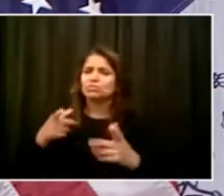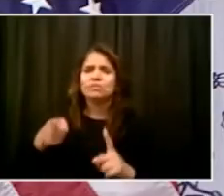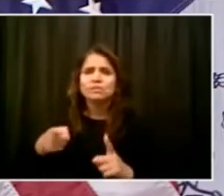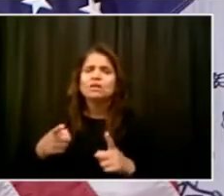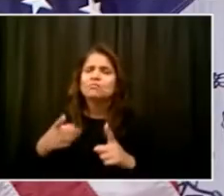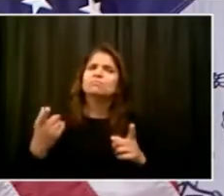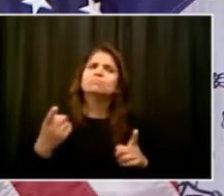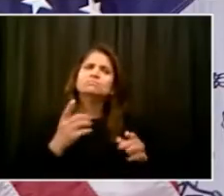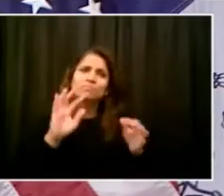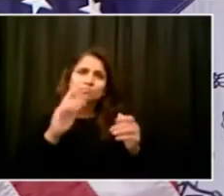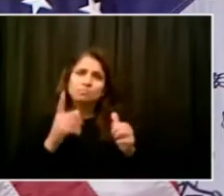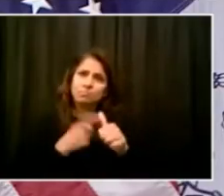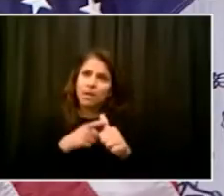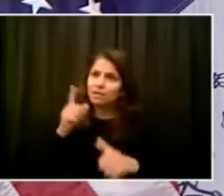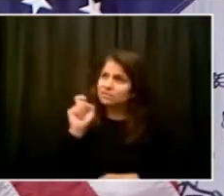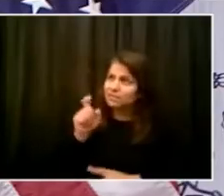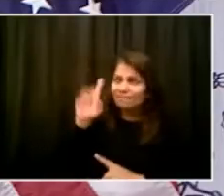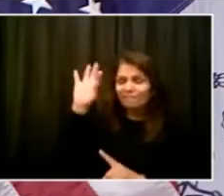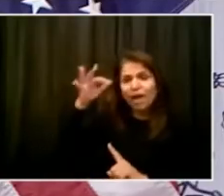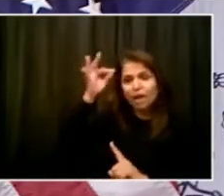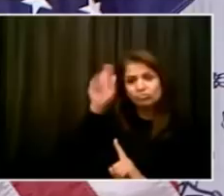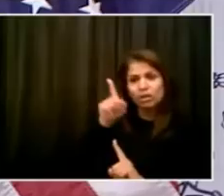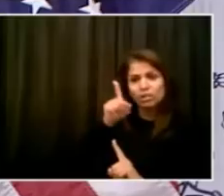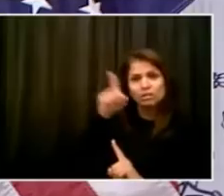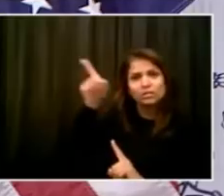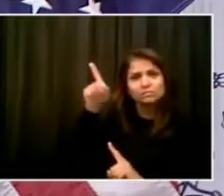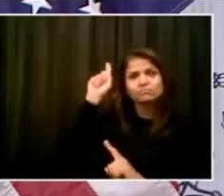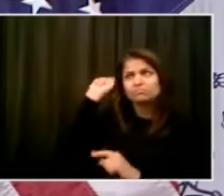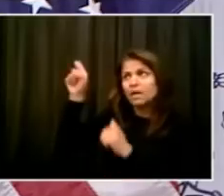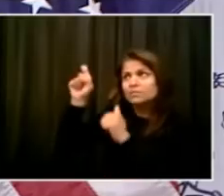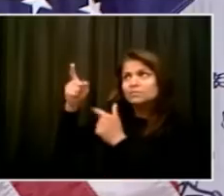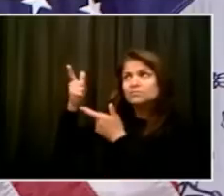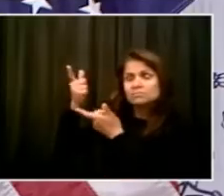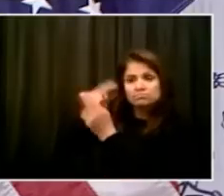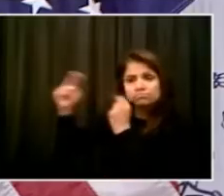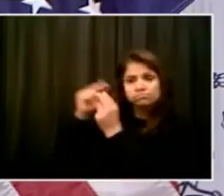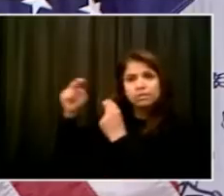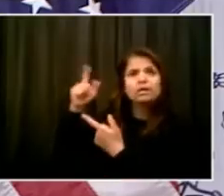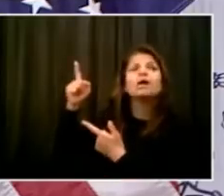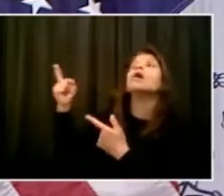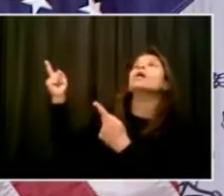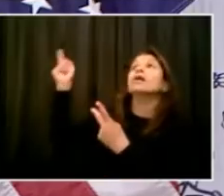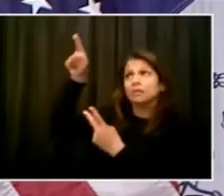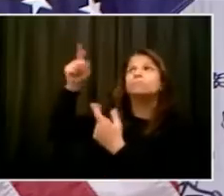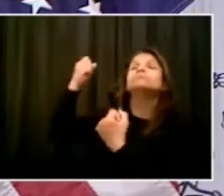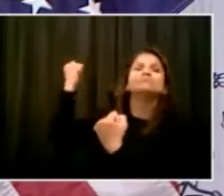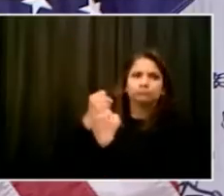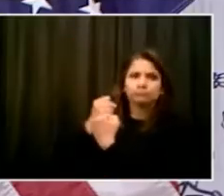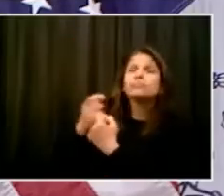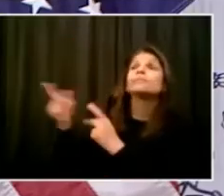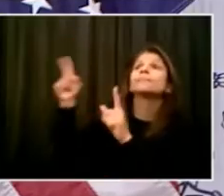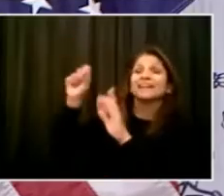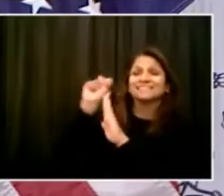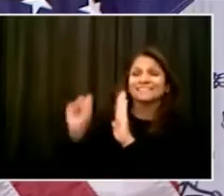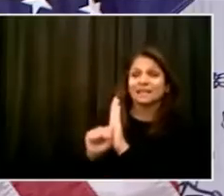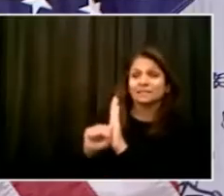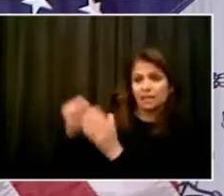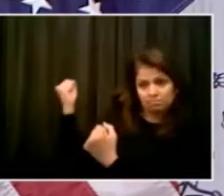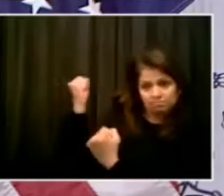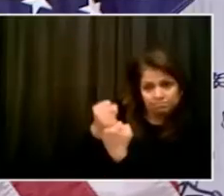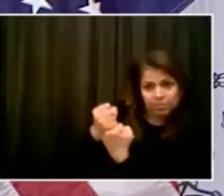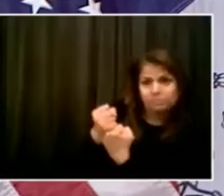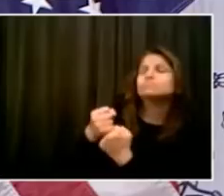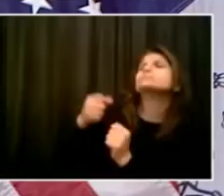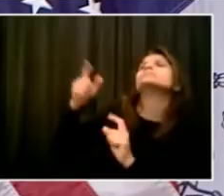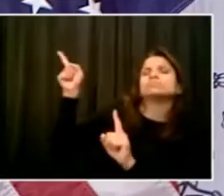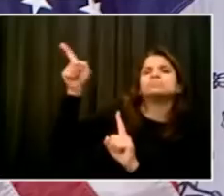city playing a role if that's what's going to get the job done. But imagine what a better society it would be if seniors